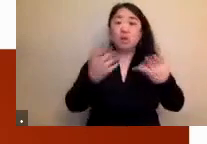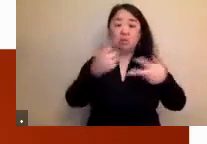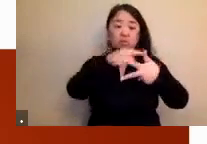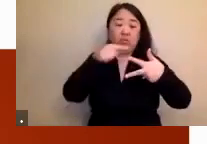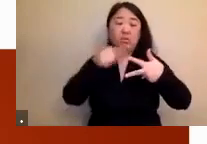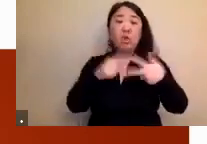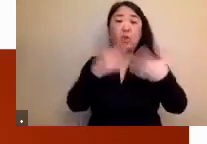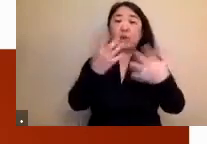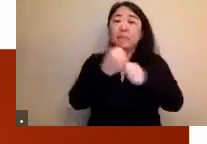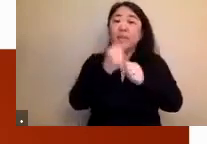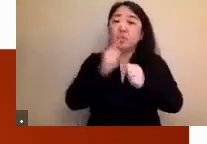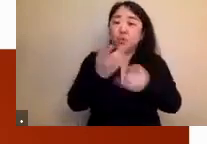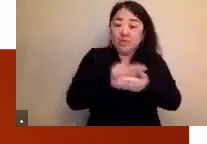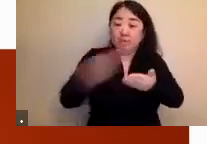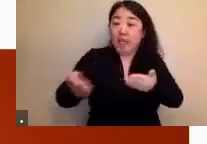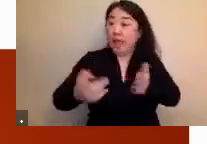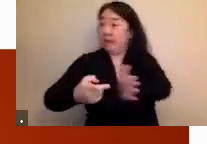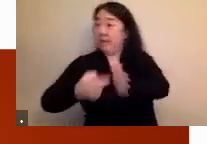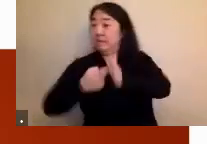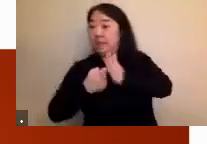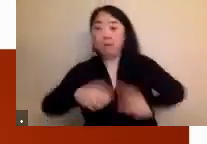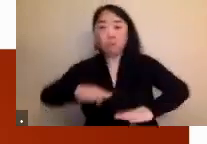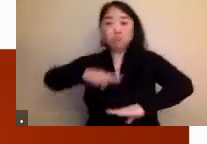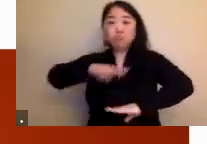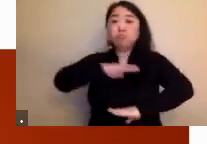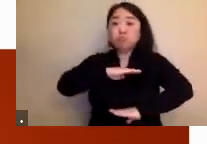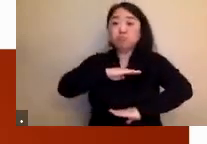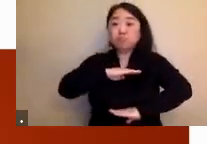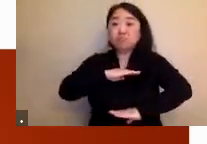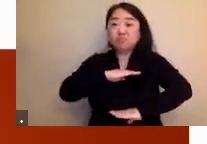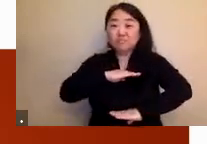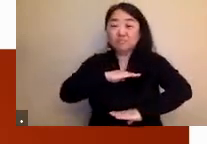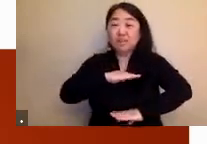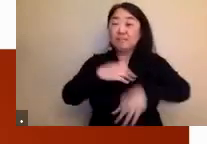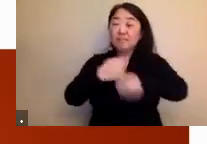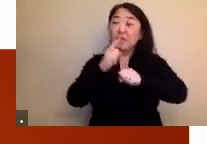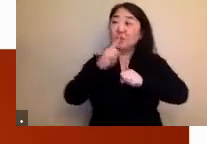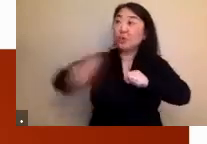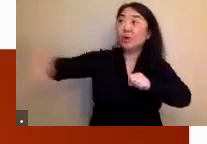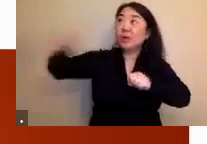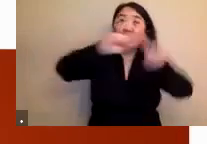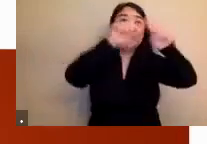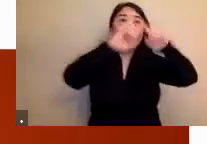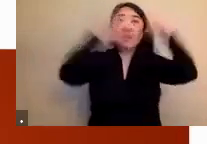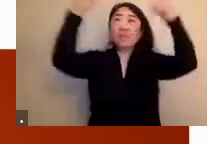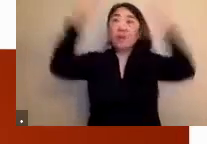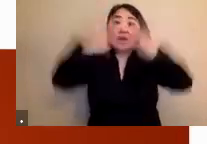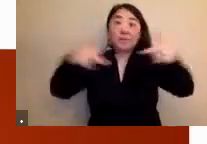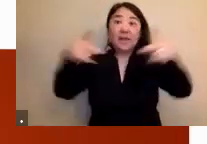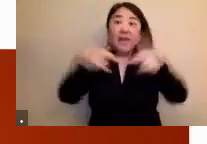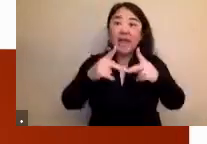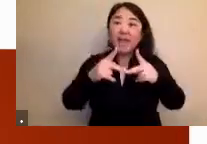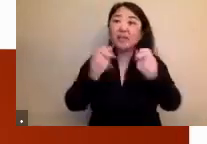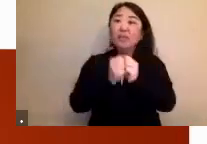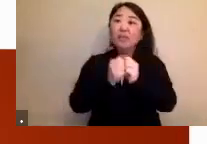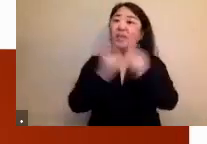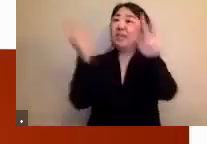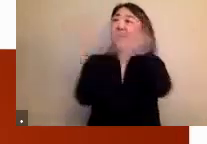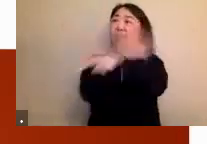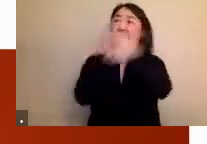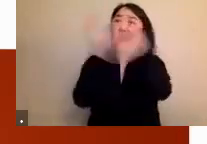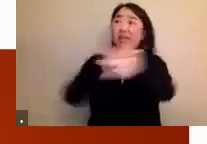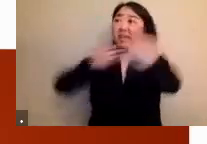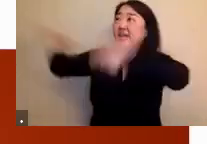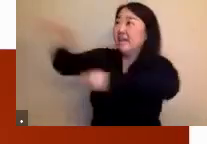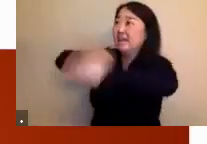that supply and demand are met in our marketplaces. So interstate commerce is important